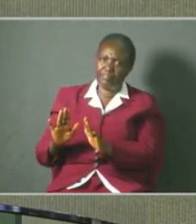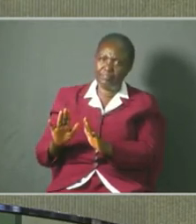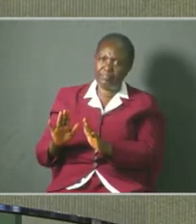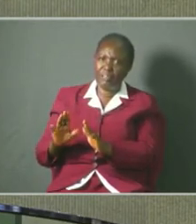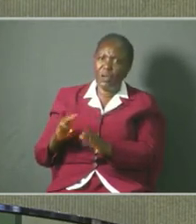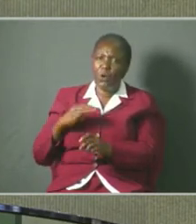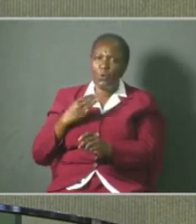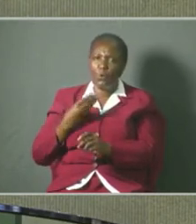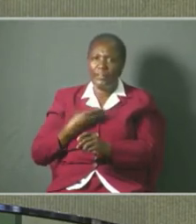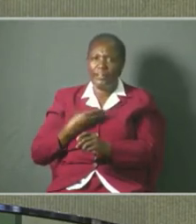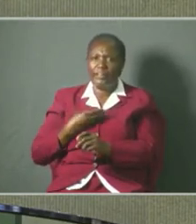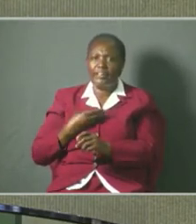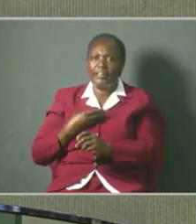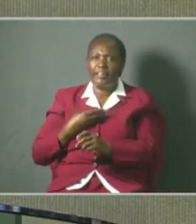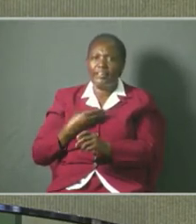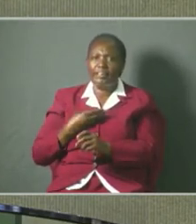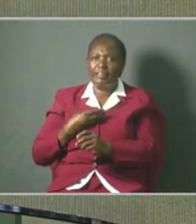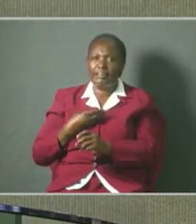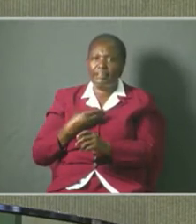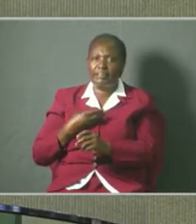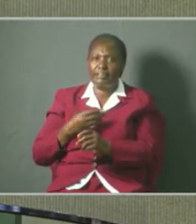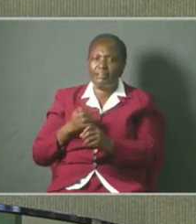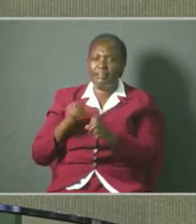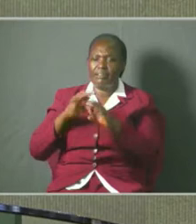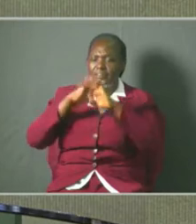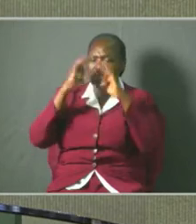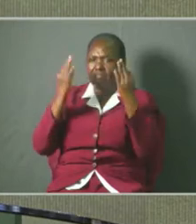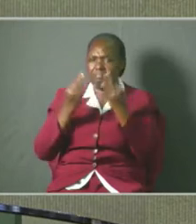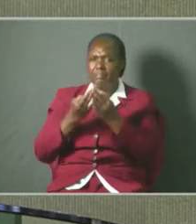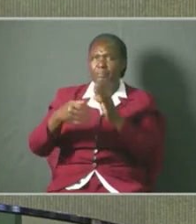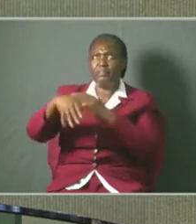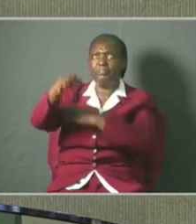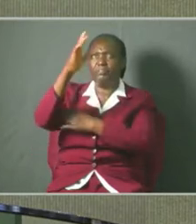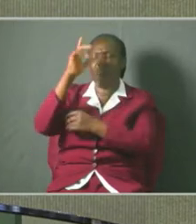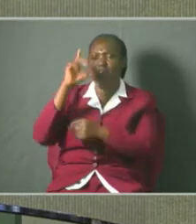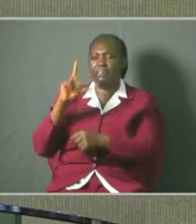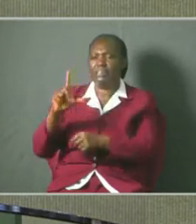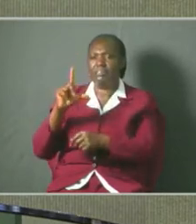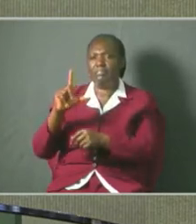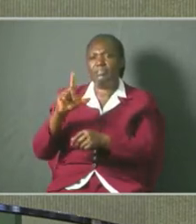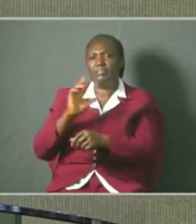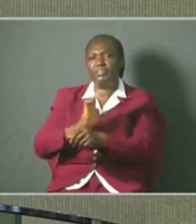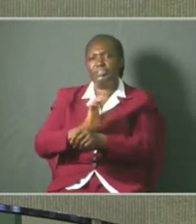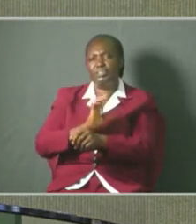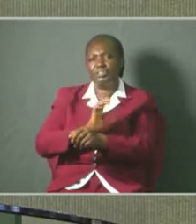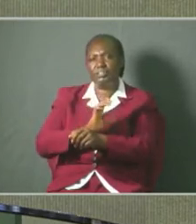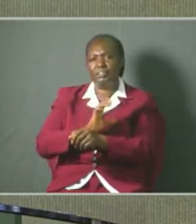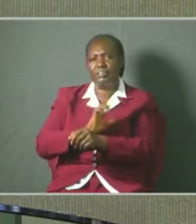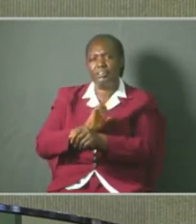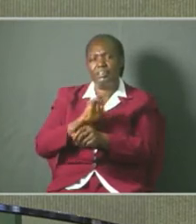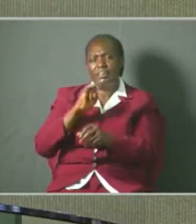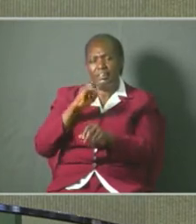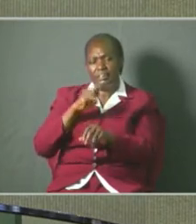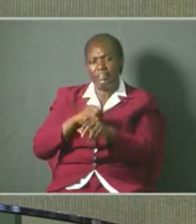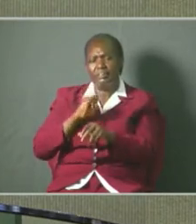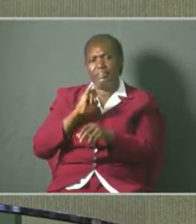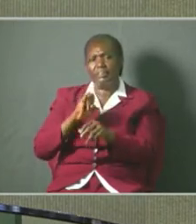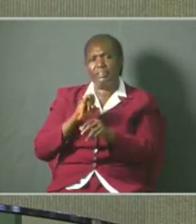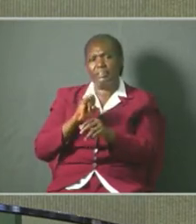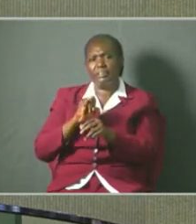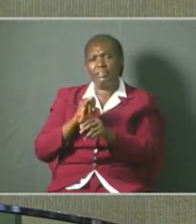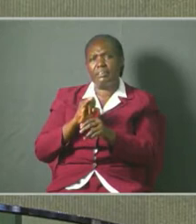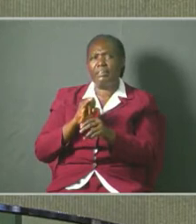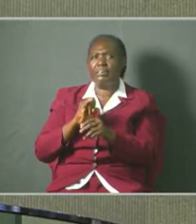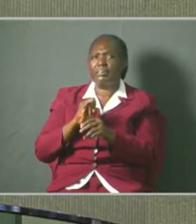We, as a family of God in Lavington, it is possible that while we are in the